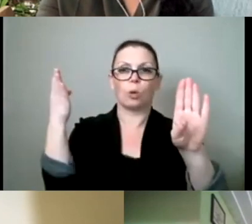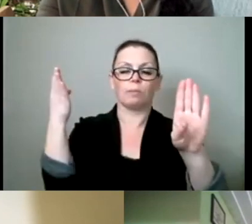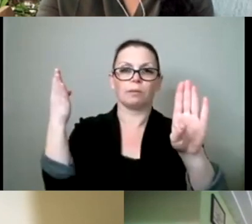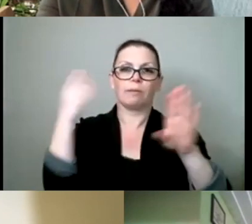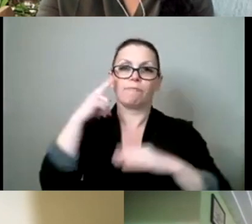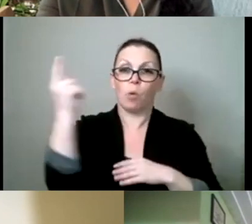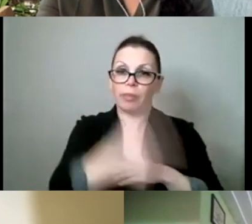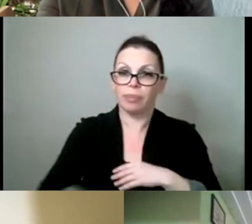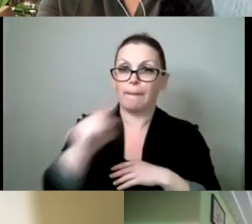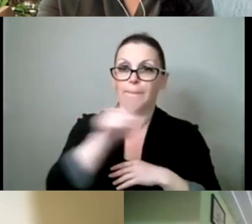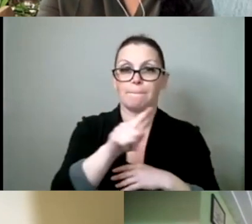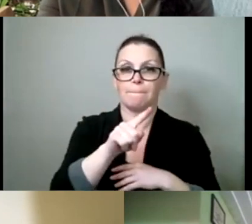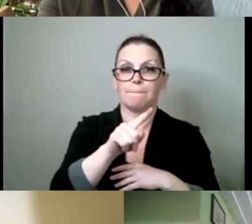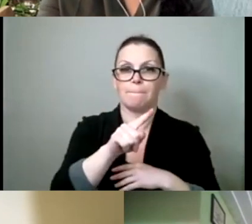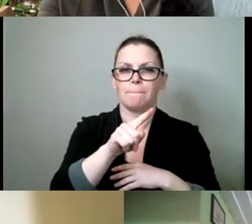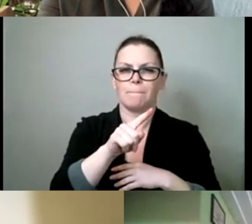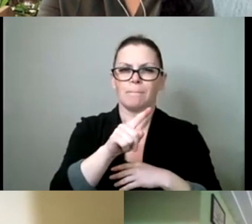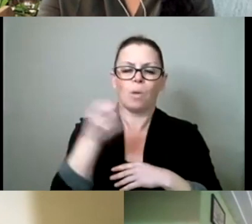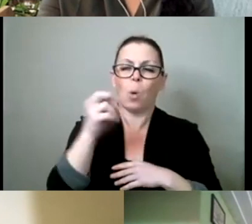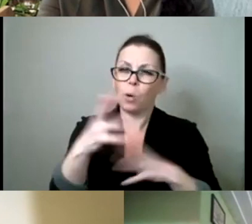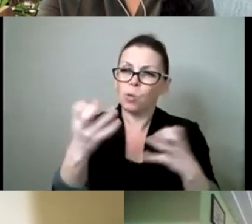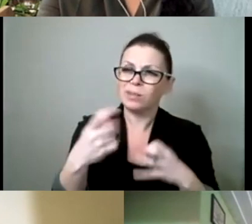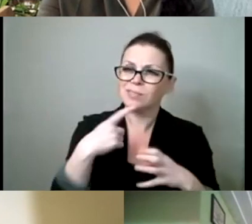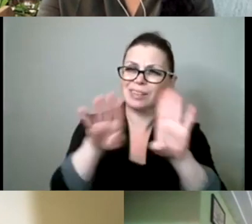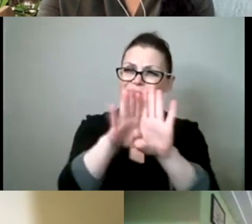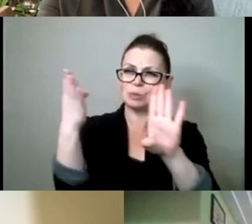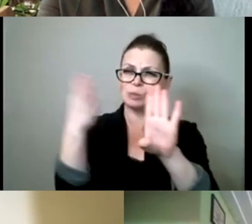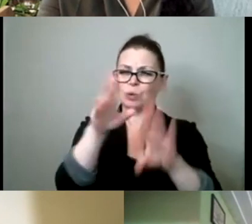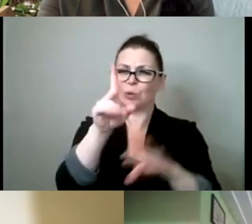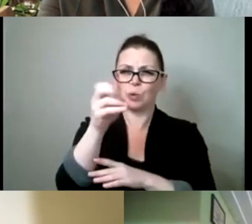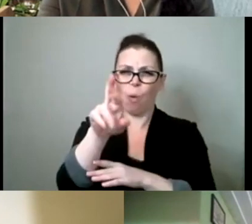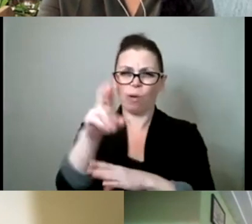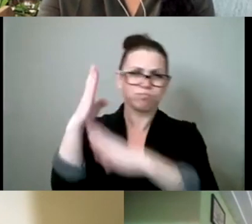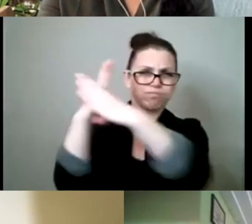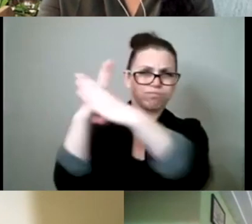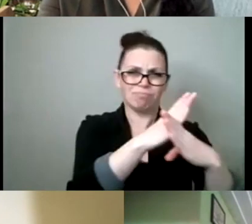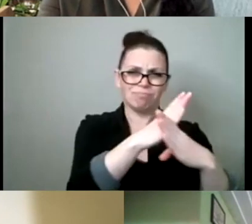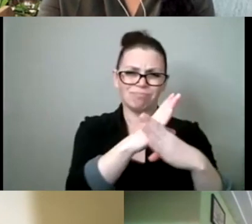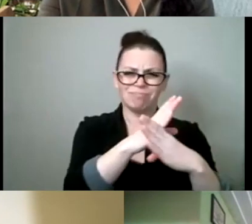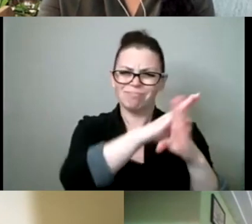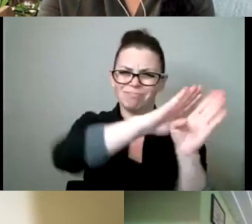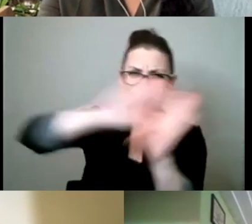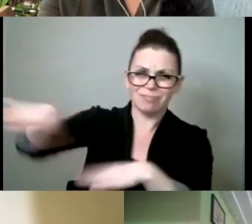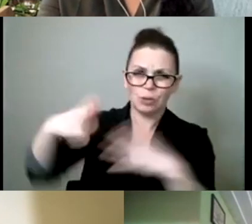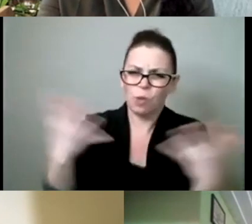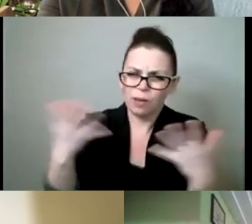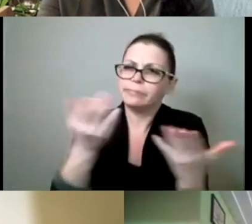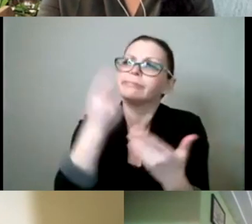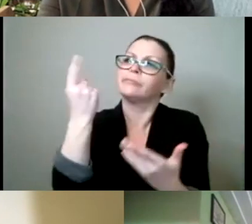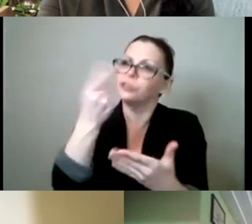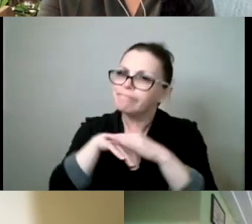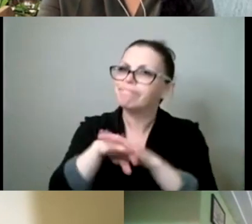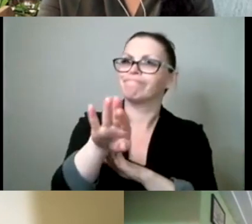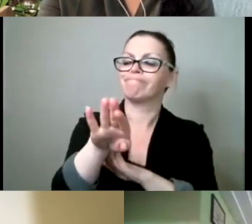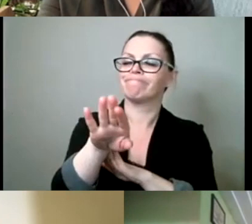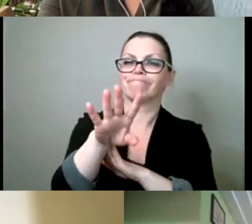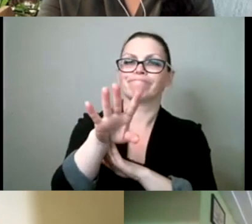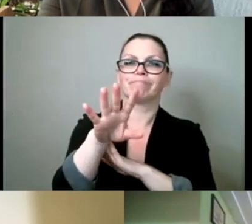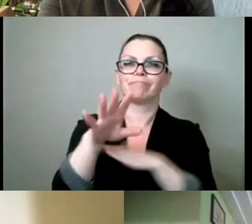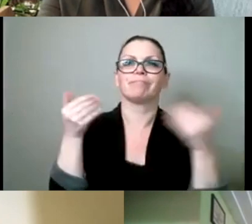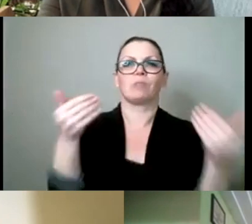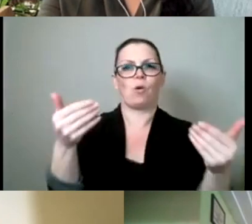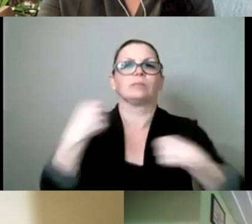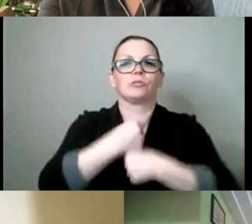for them, or like, what door? Like, I want to get to the point where there's like, what door? Just come on in. You know what I mean? Like, just